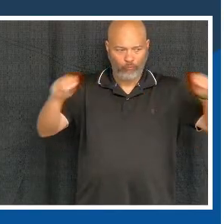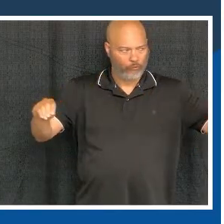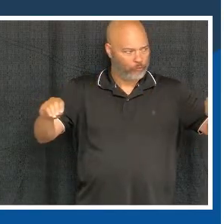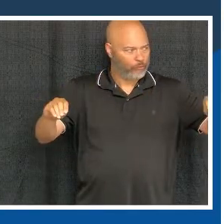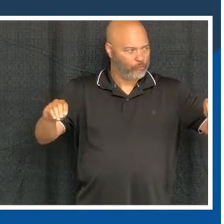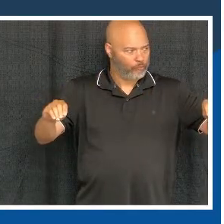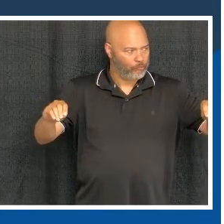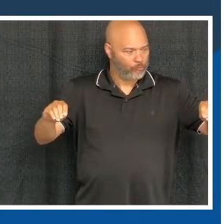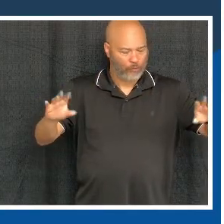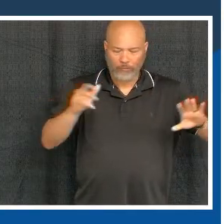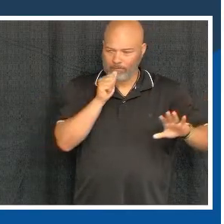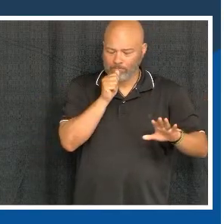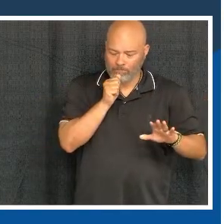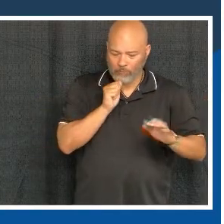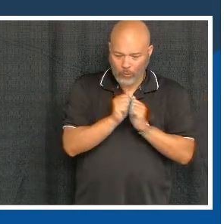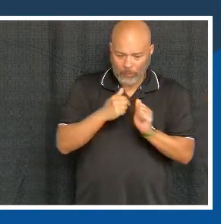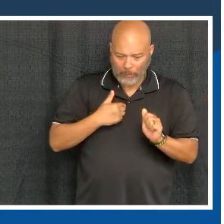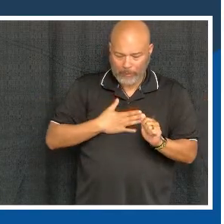And bear with me, sorry.